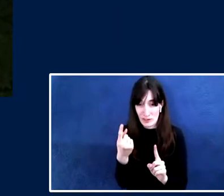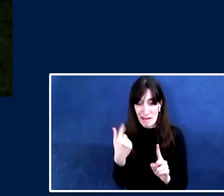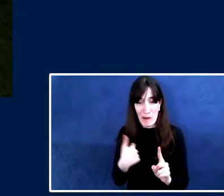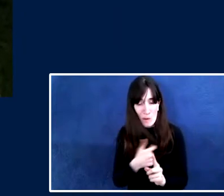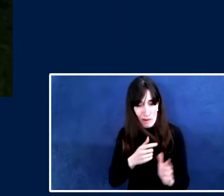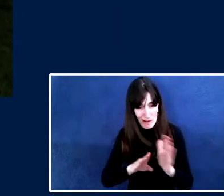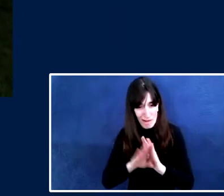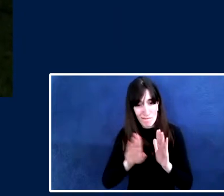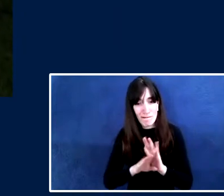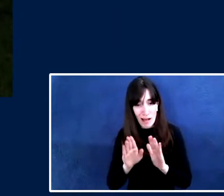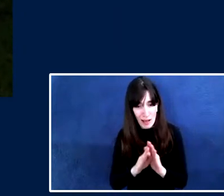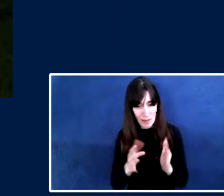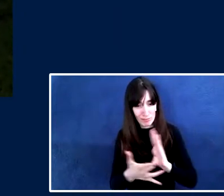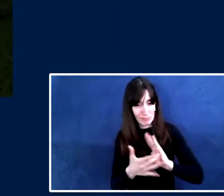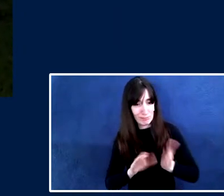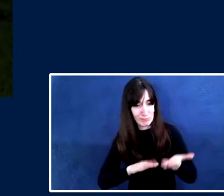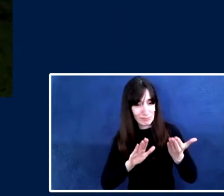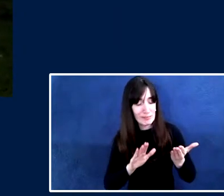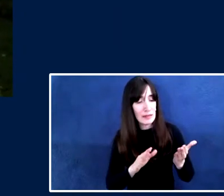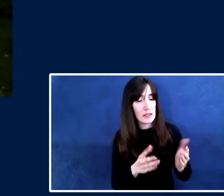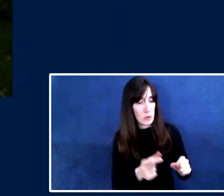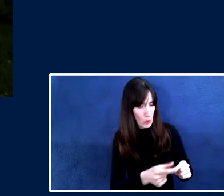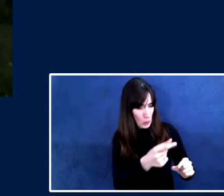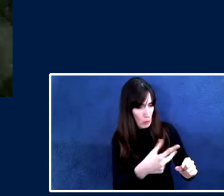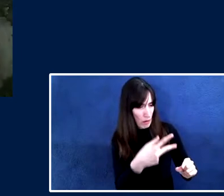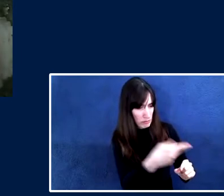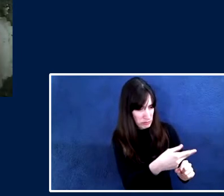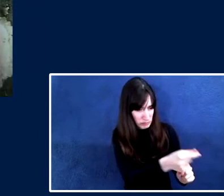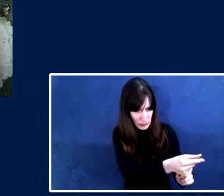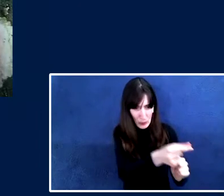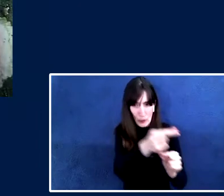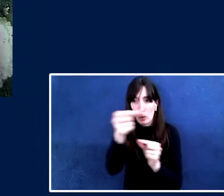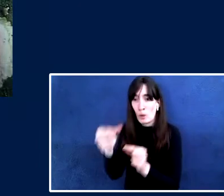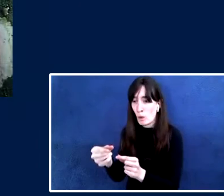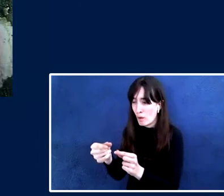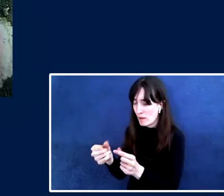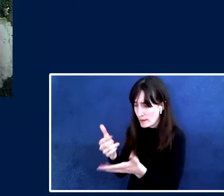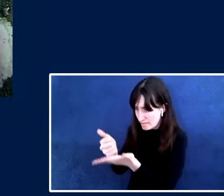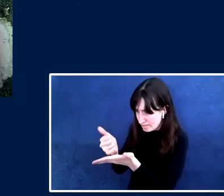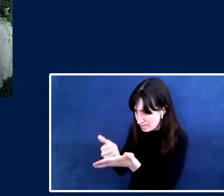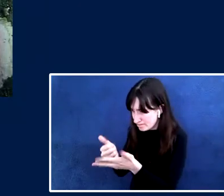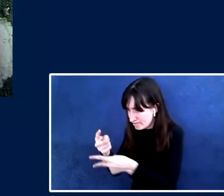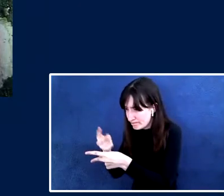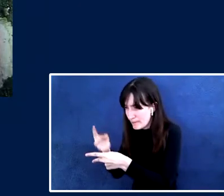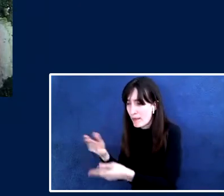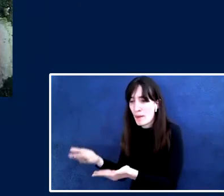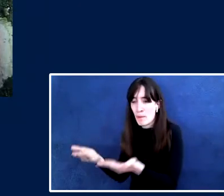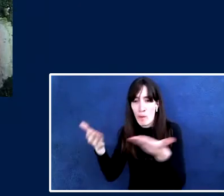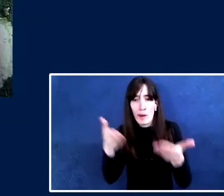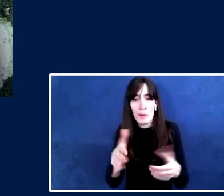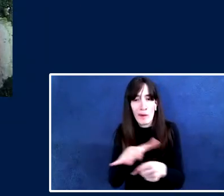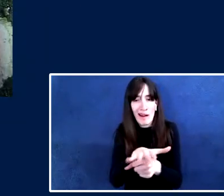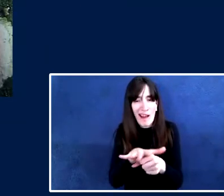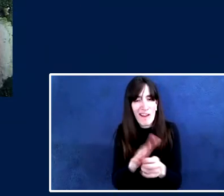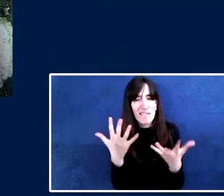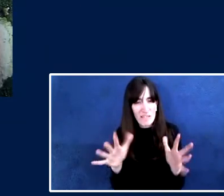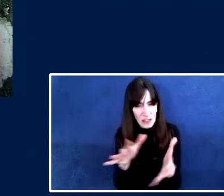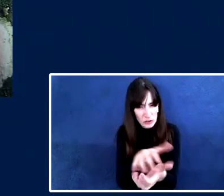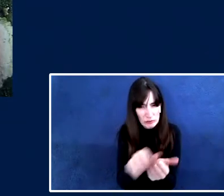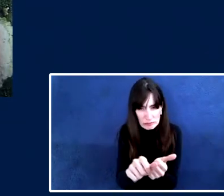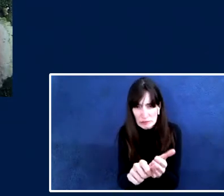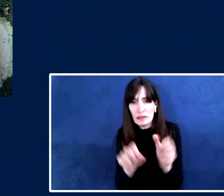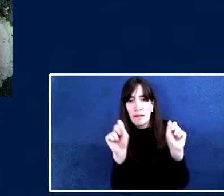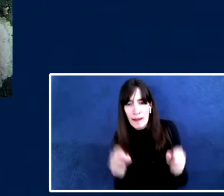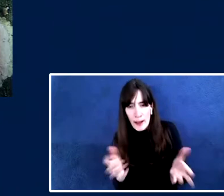ancient corals, bringing them to the surface, treating them, and then bringing them back to an area that's been disturbed so that they can